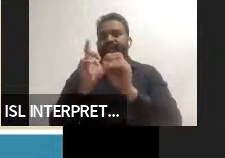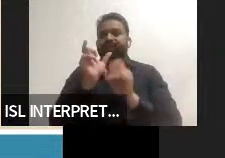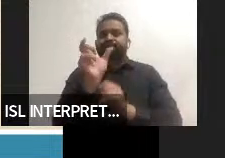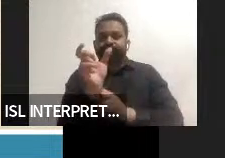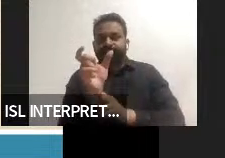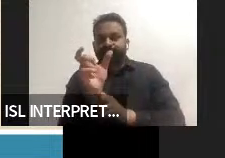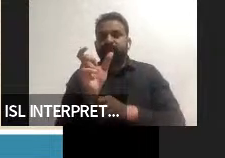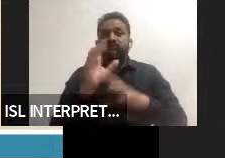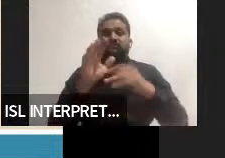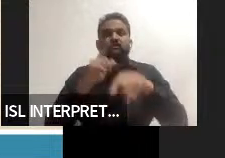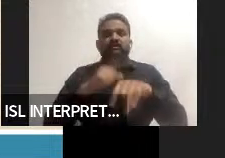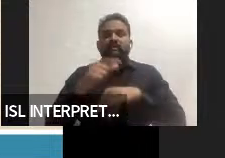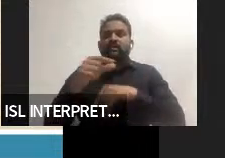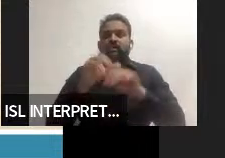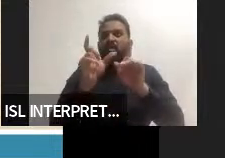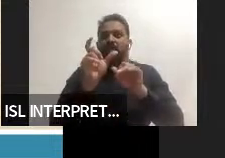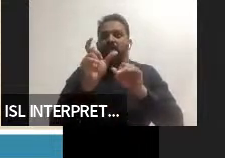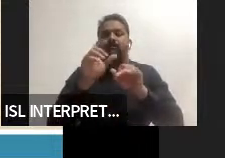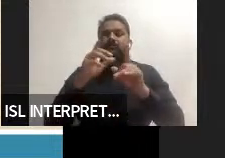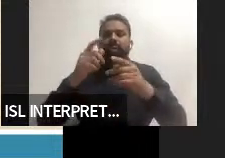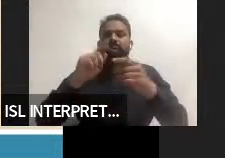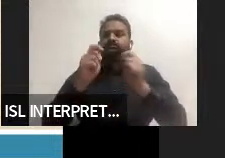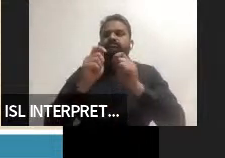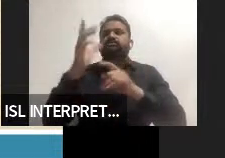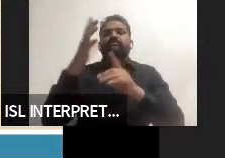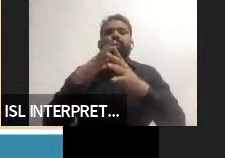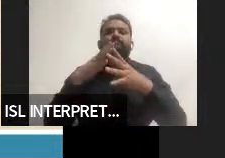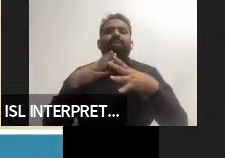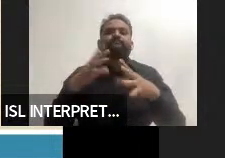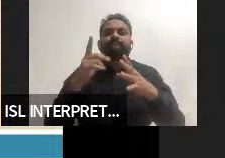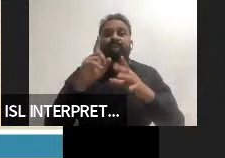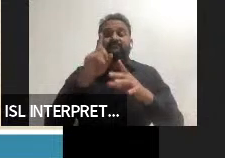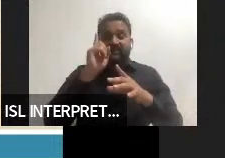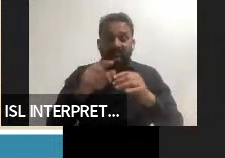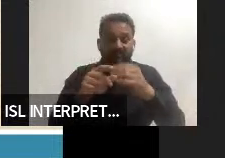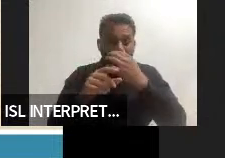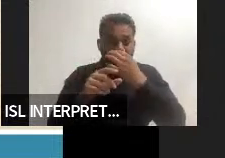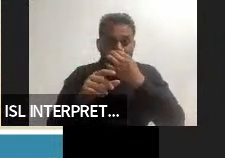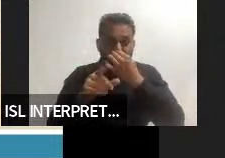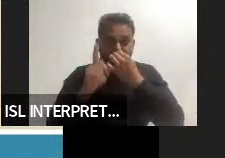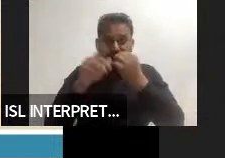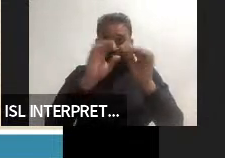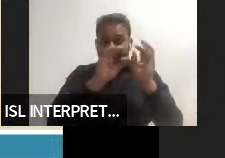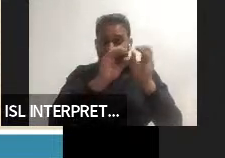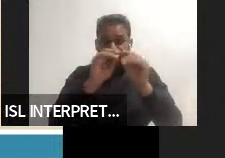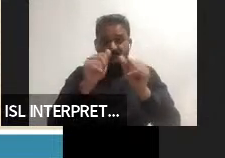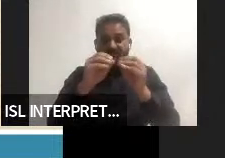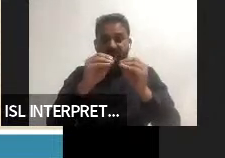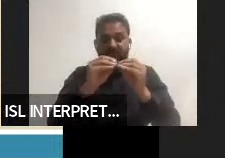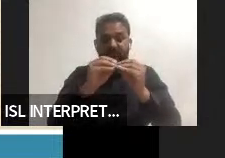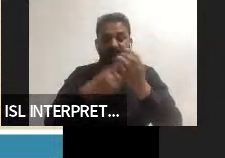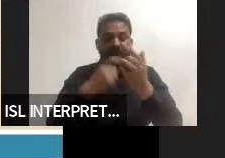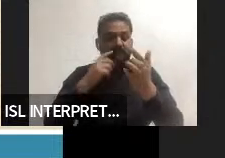their space, teams, they do not write. So at least a table of abbreviation, it